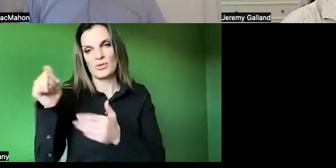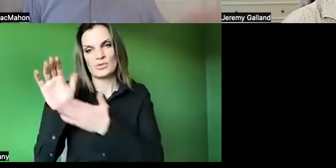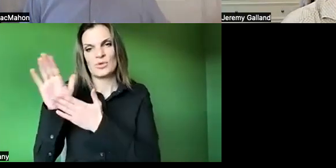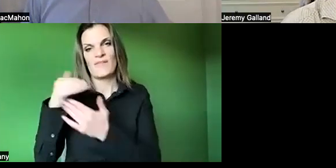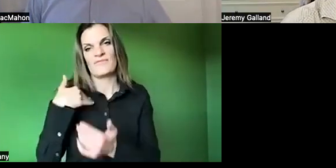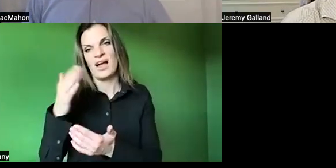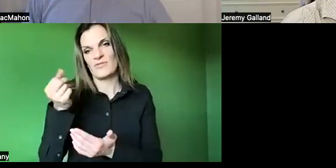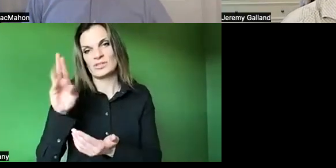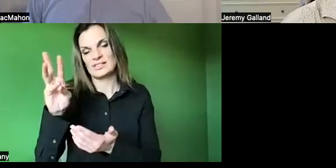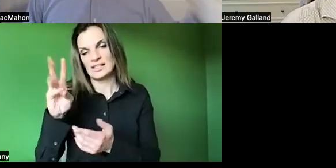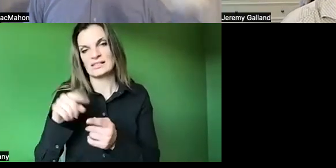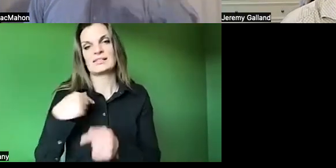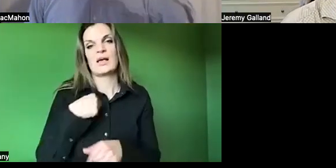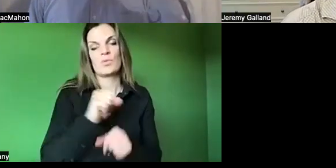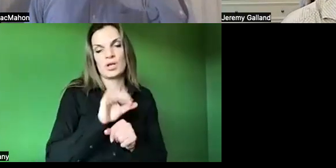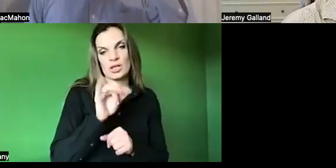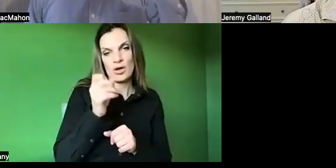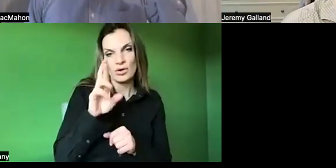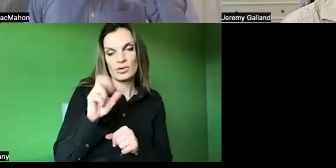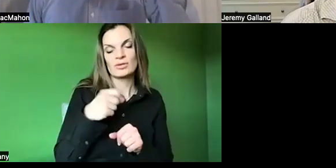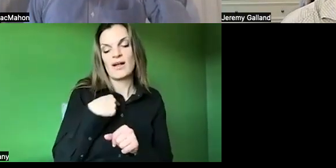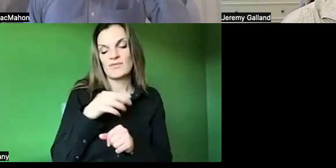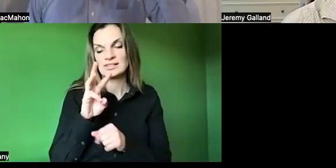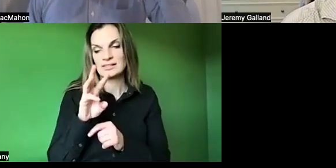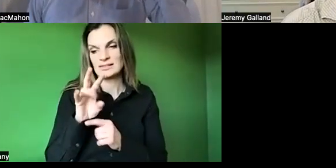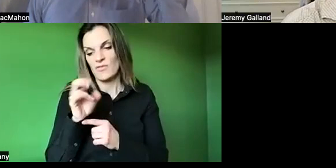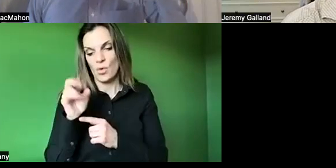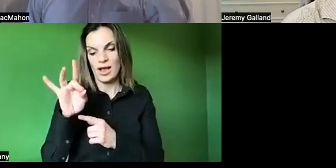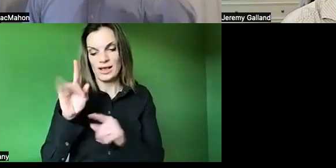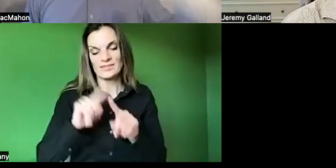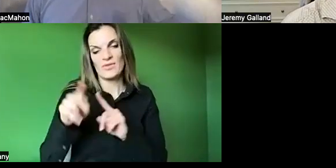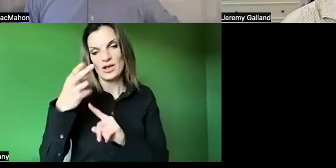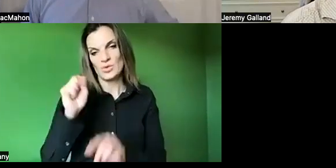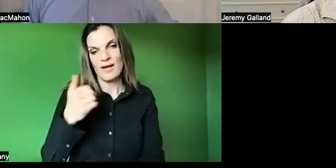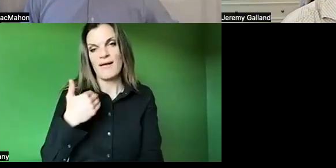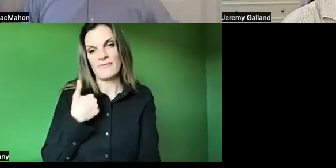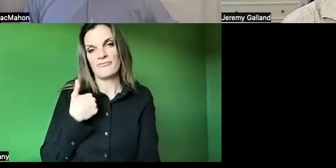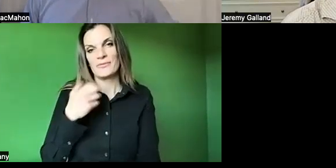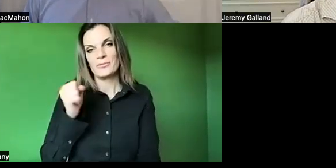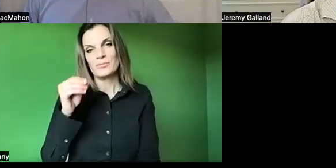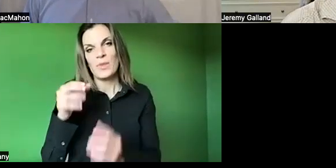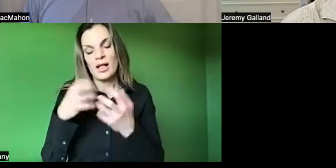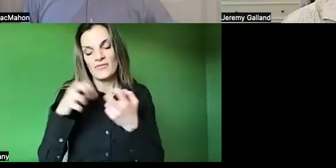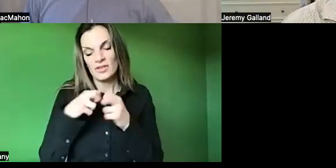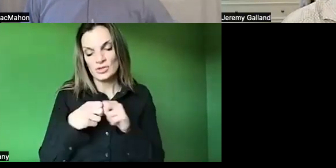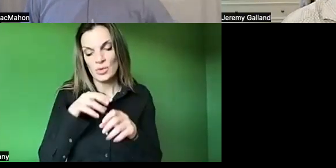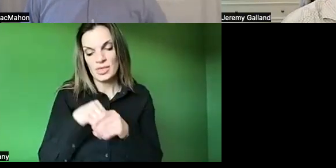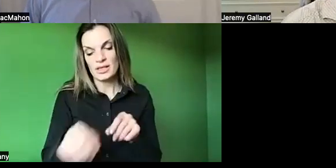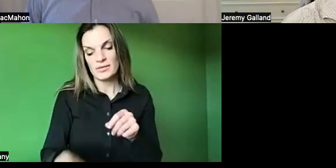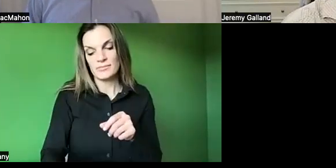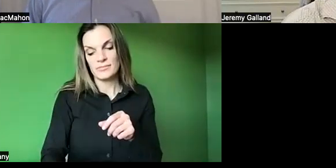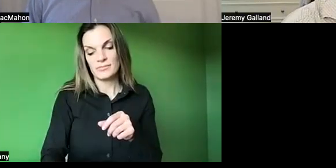schools. I work in Yonkers where there's 7 or 8 different high schools. So you do have a lot of issues with